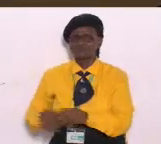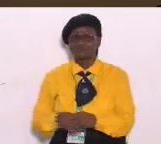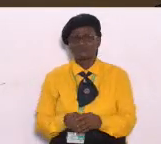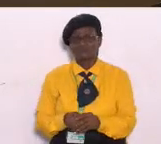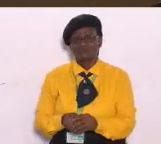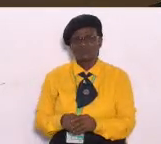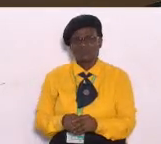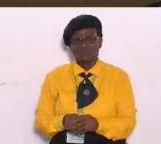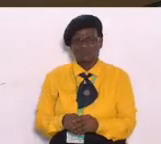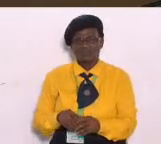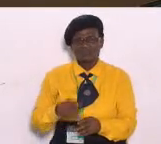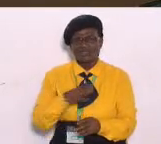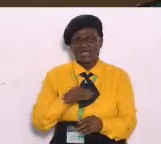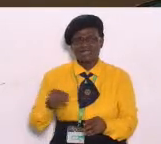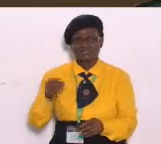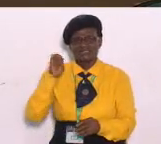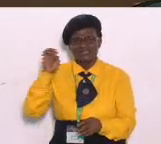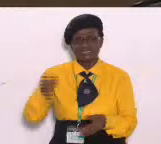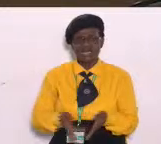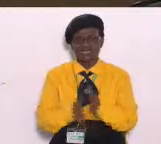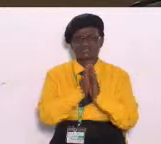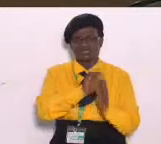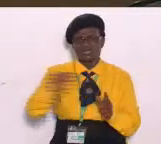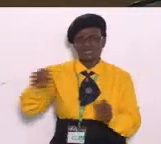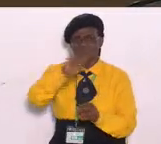Then I ask them the question.